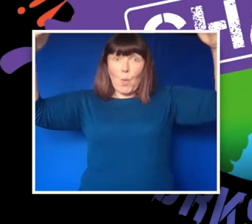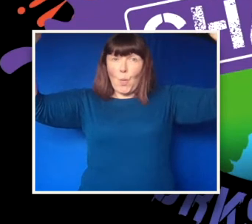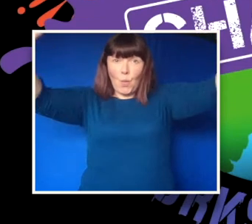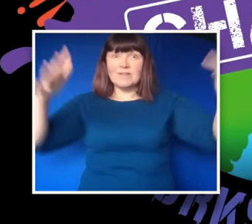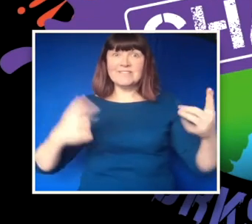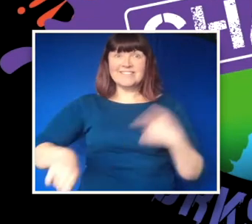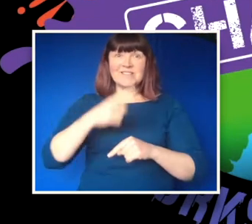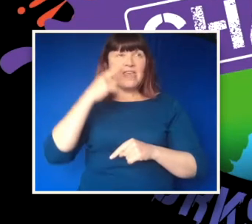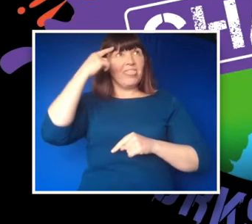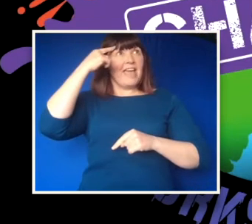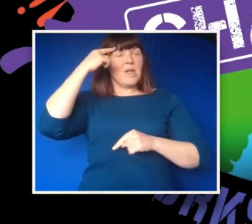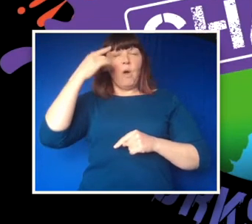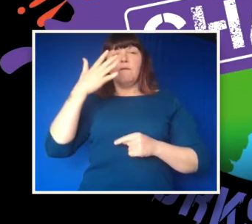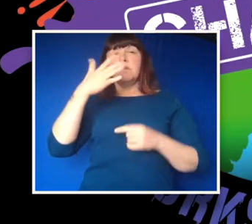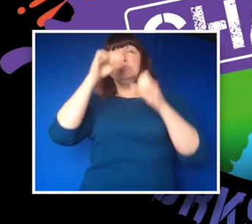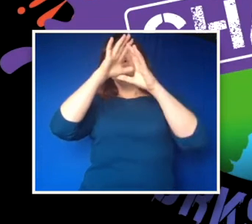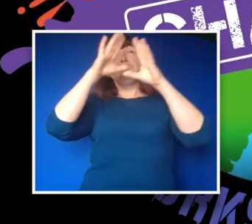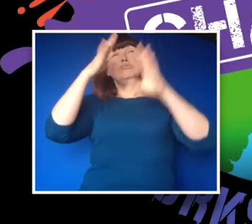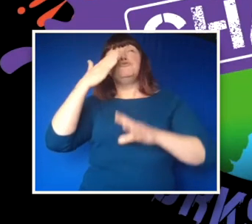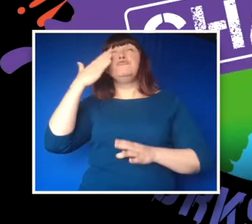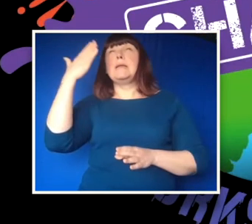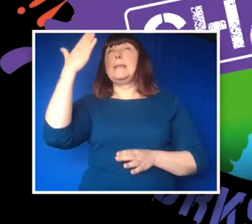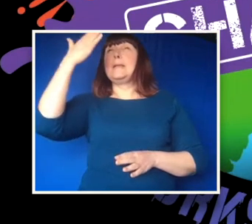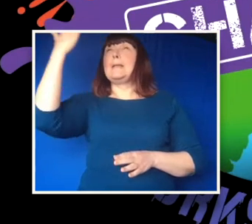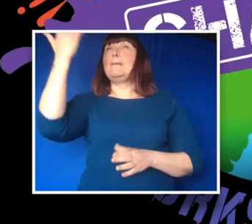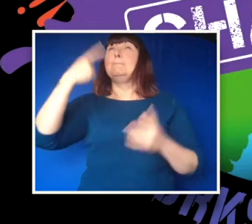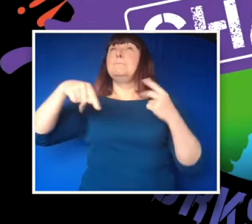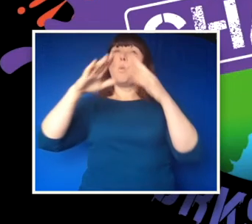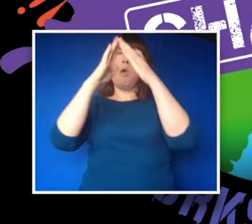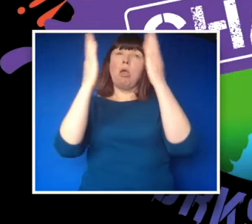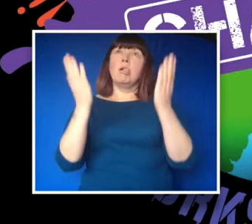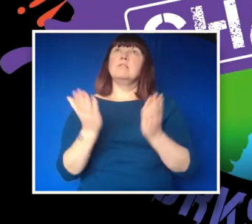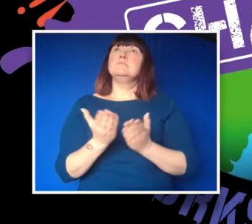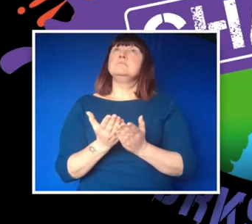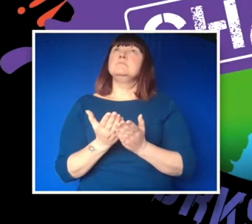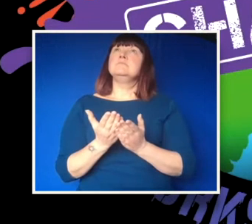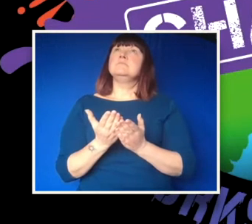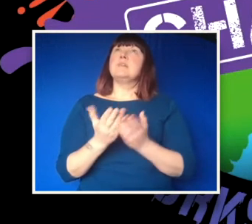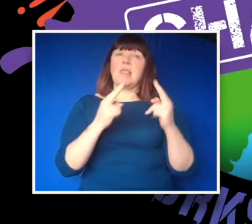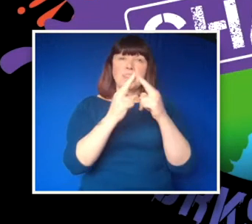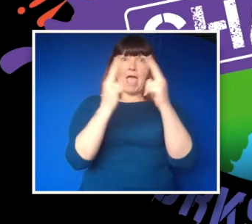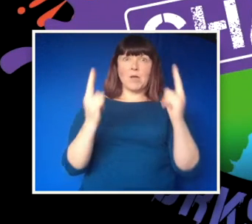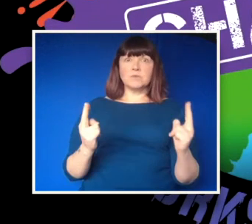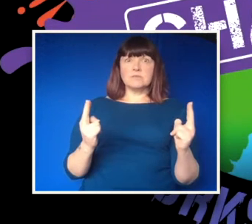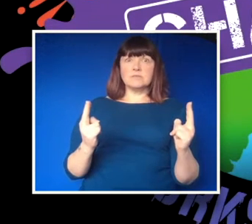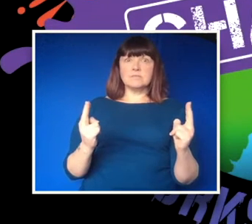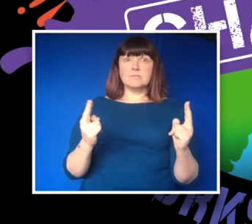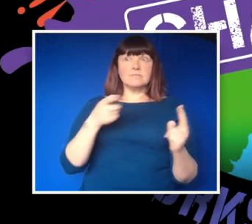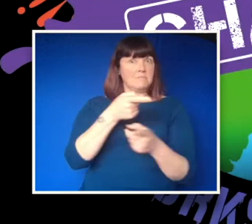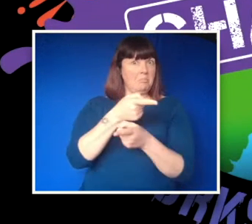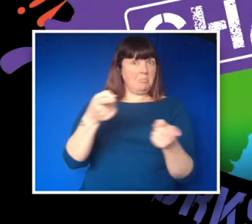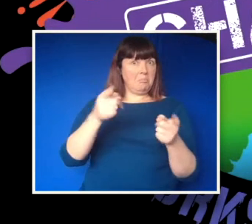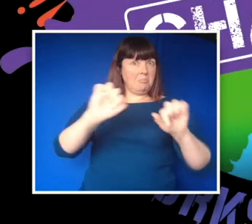just kind of escape to this fantasy world. What would your life be like in this dream house? But you get